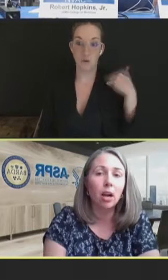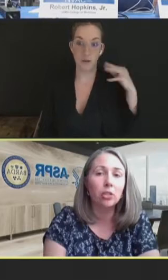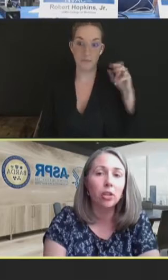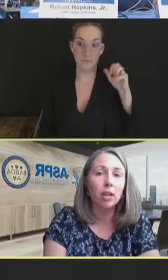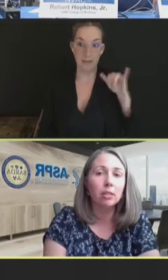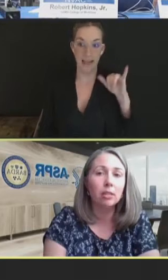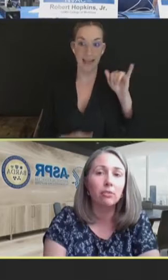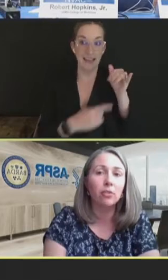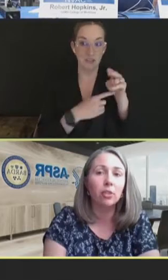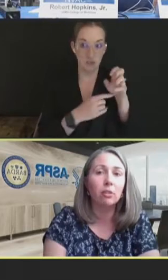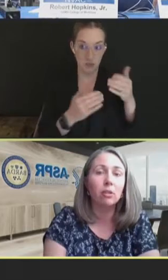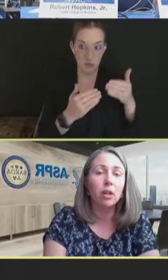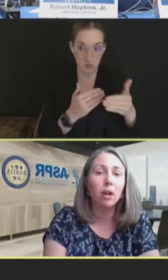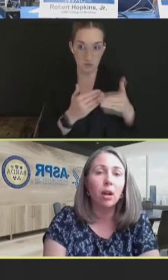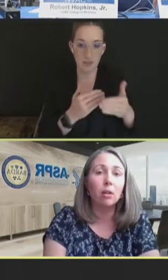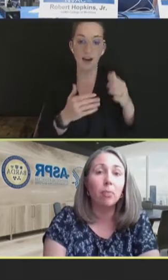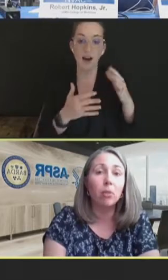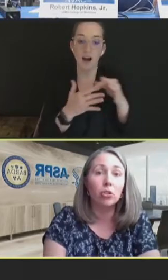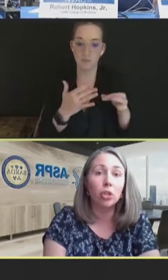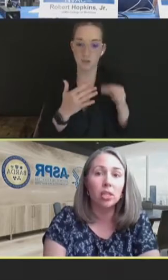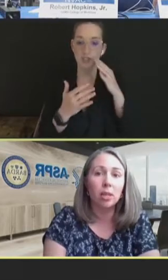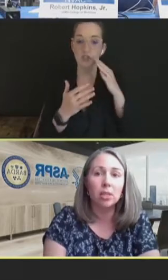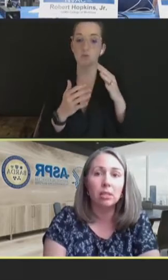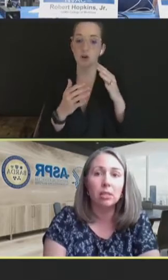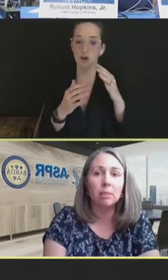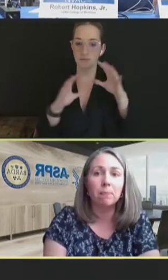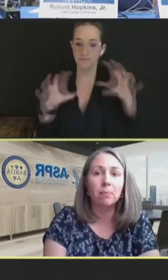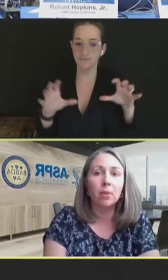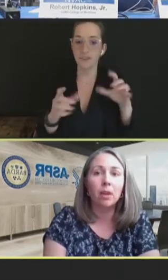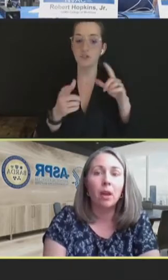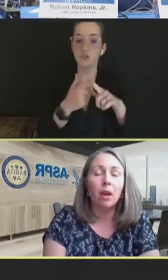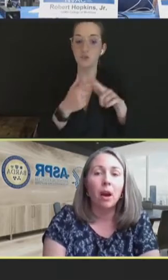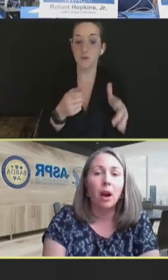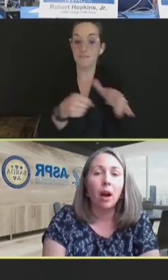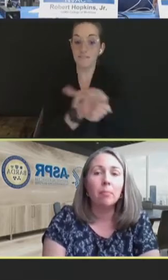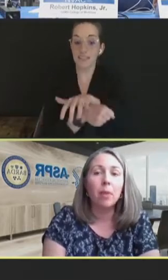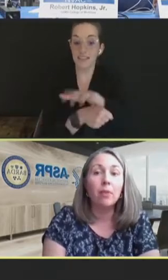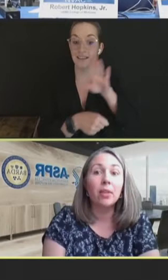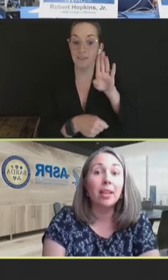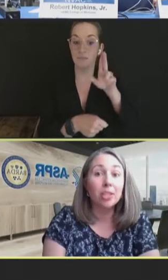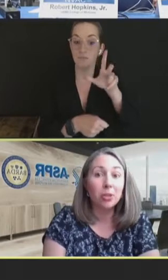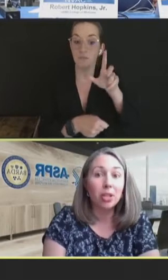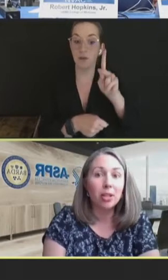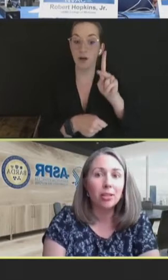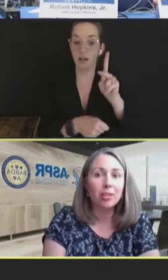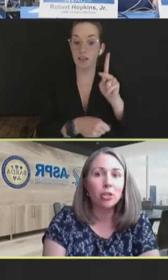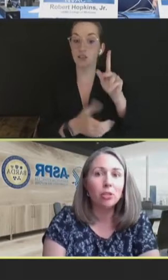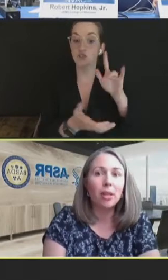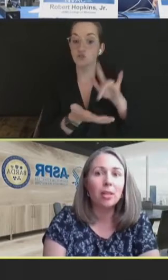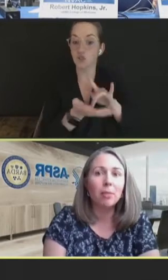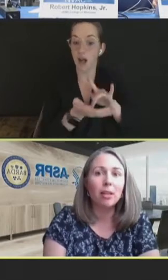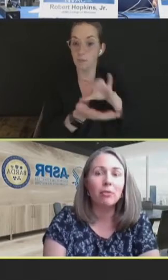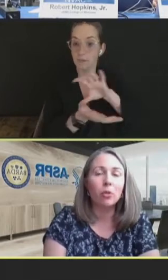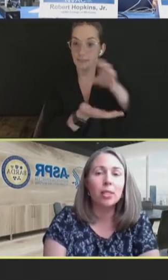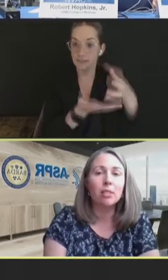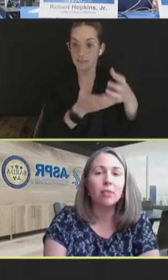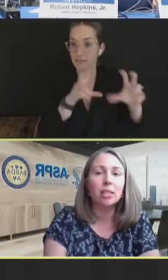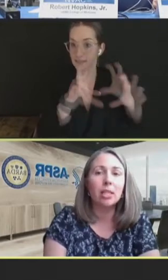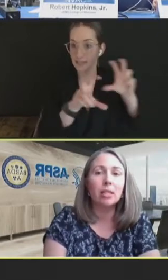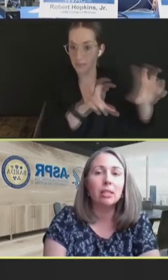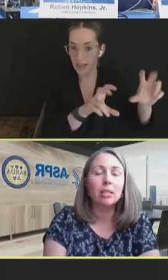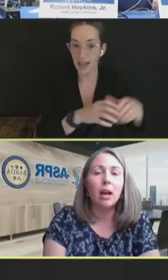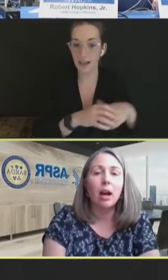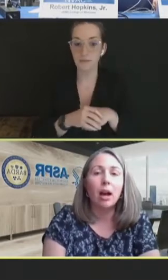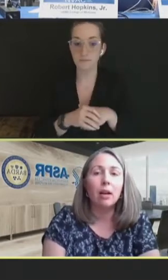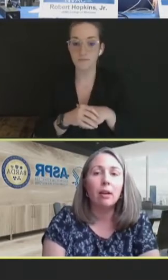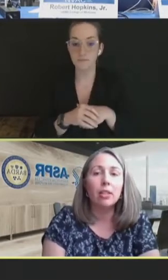existing contracts to fill bulk drug substance. And again, switching gears to pandemic influenza